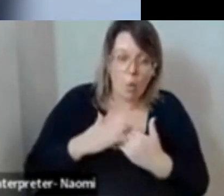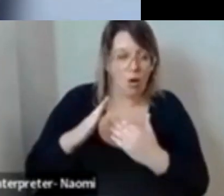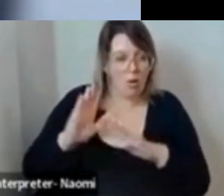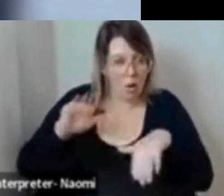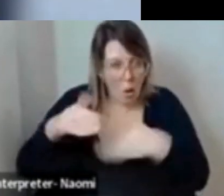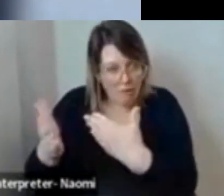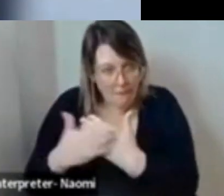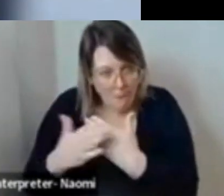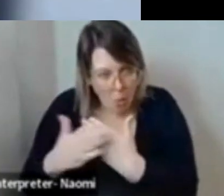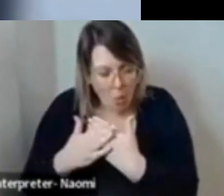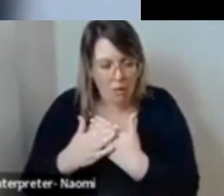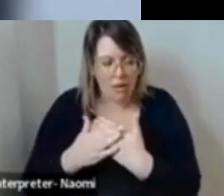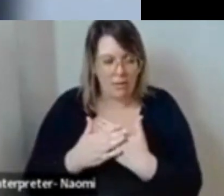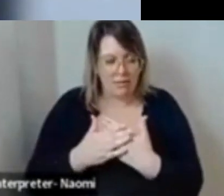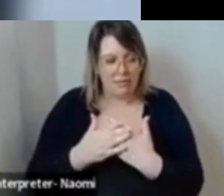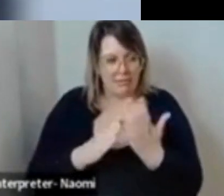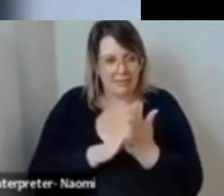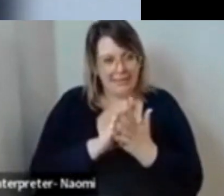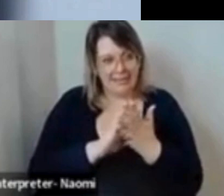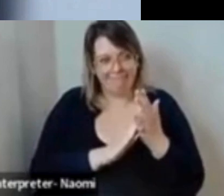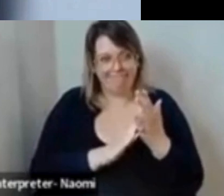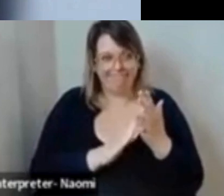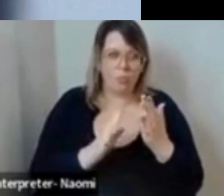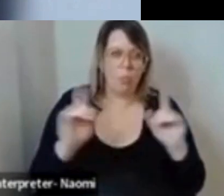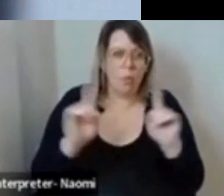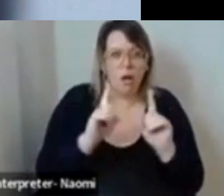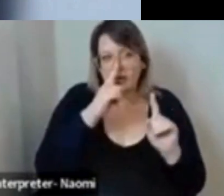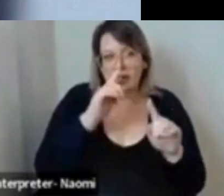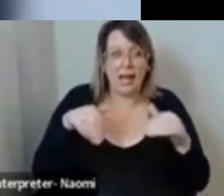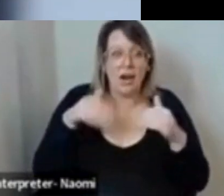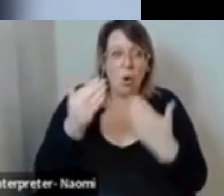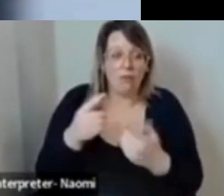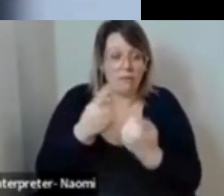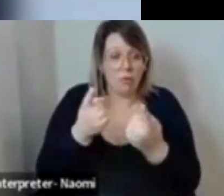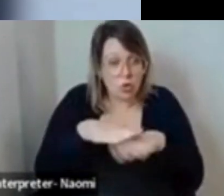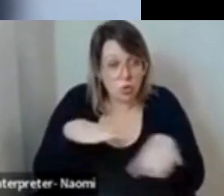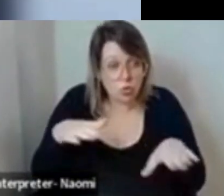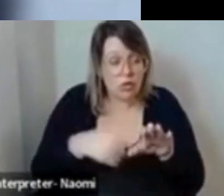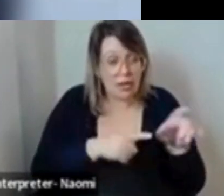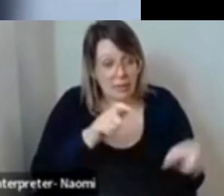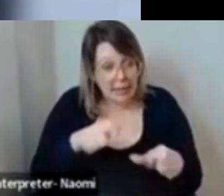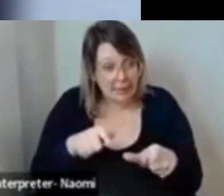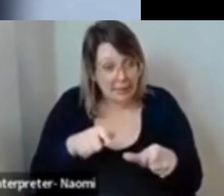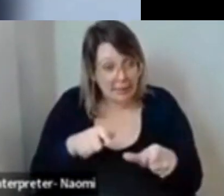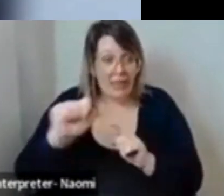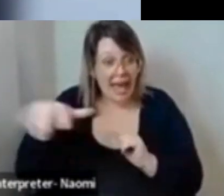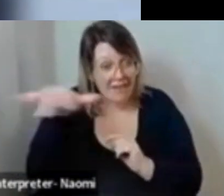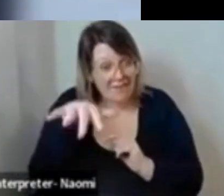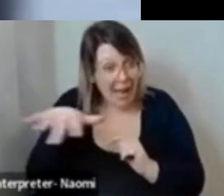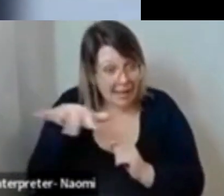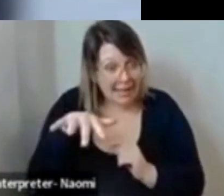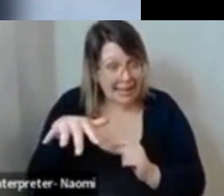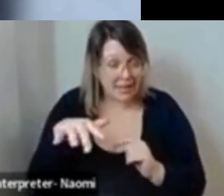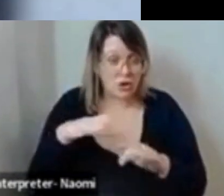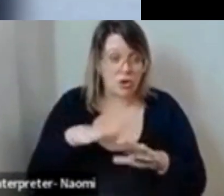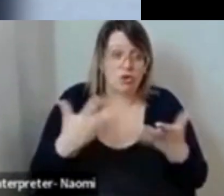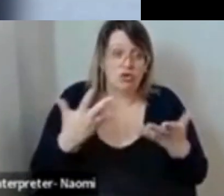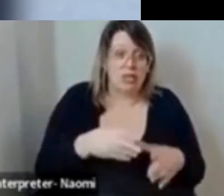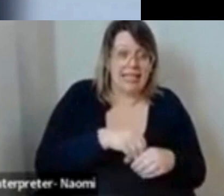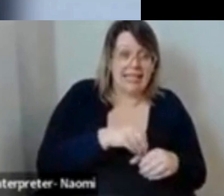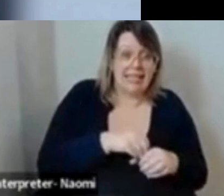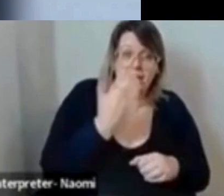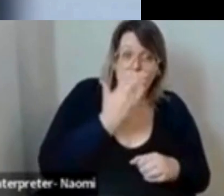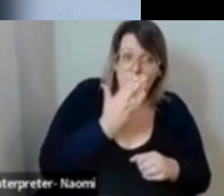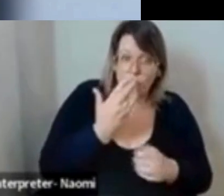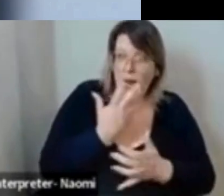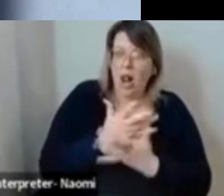then what can be offered to children, young people and their families outside of school settings, of course, because I know many